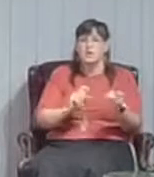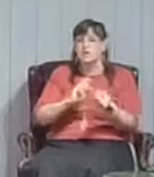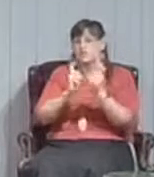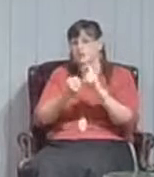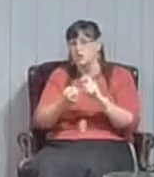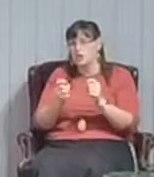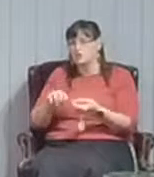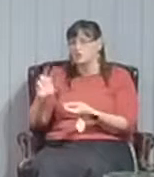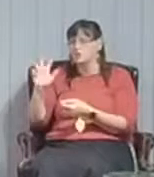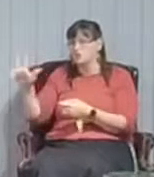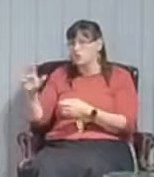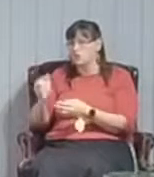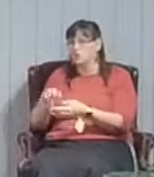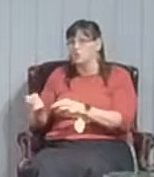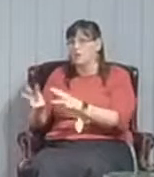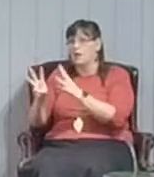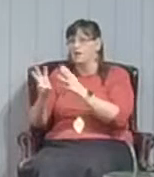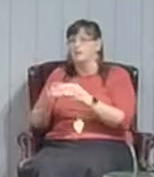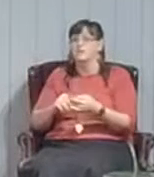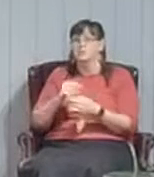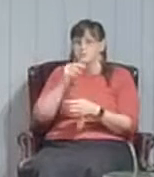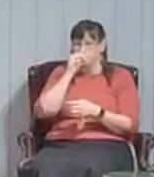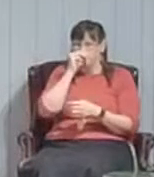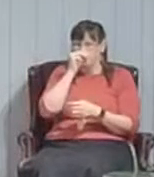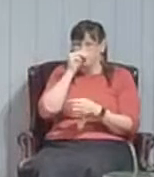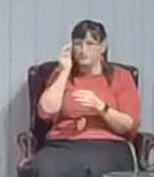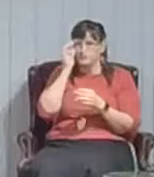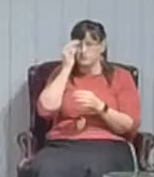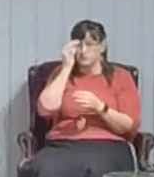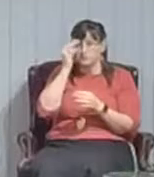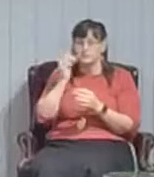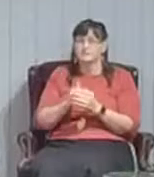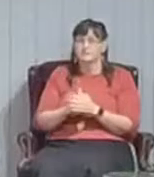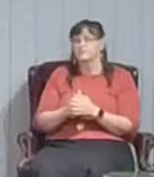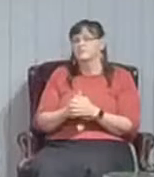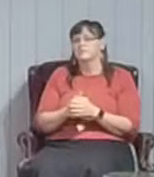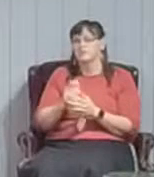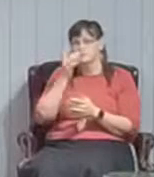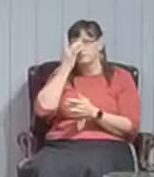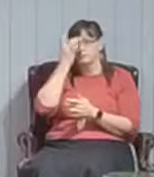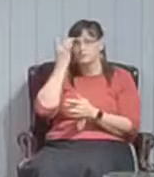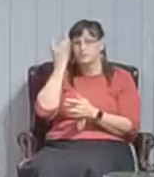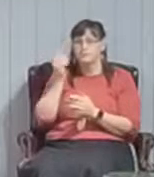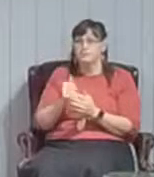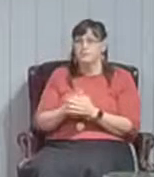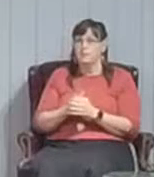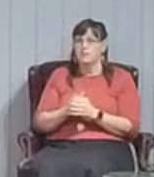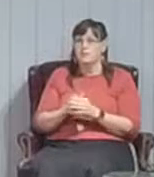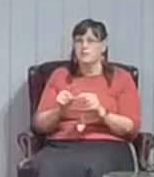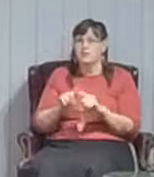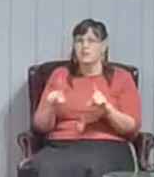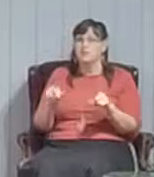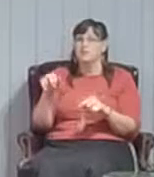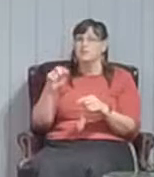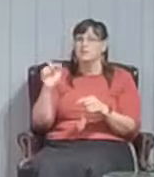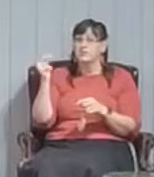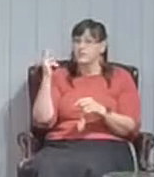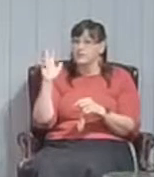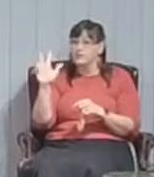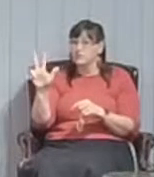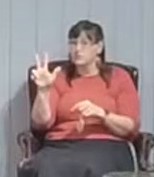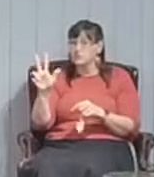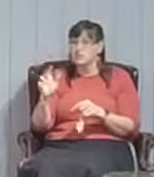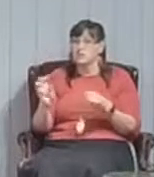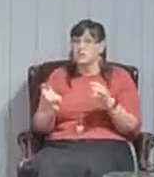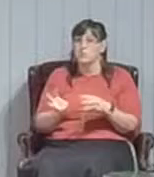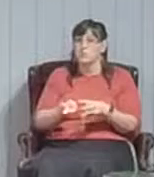back to the third tactic, and he'll mix it up a little bit, sometimes moving back to one he's already used and so forth. But these three tactics that